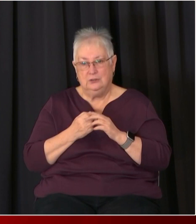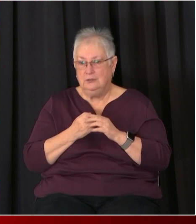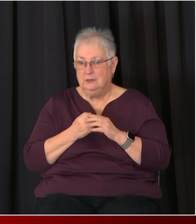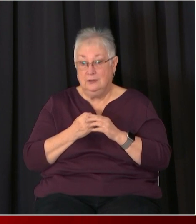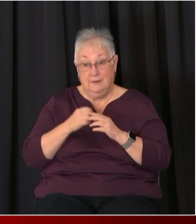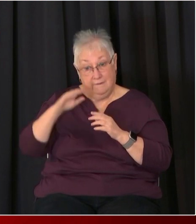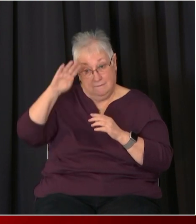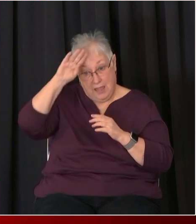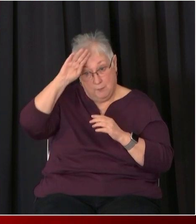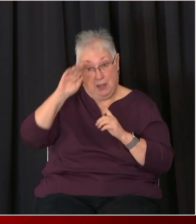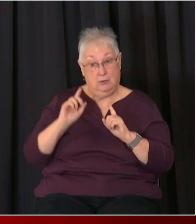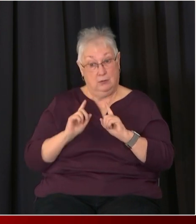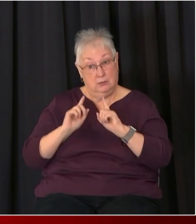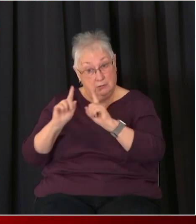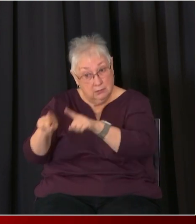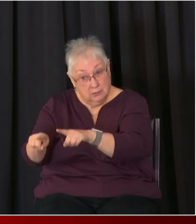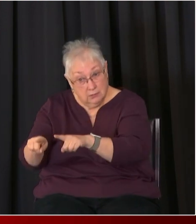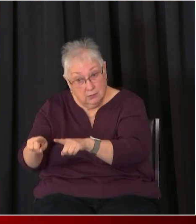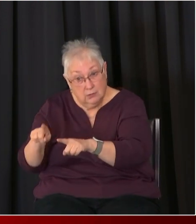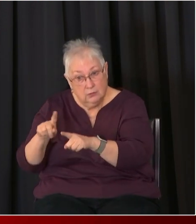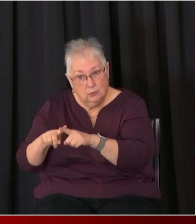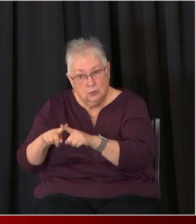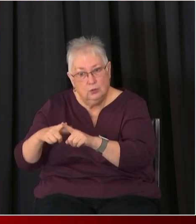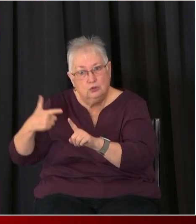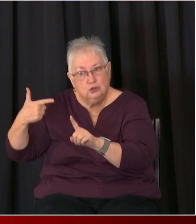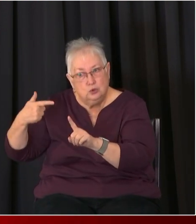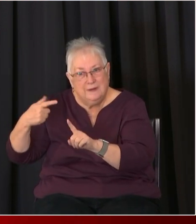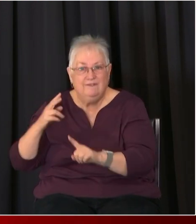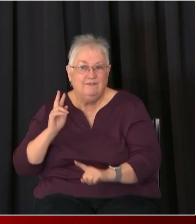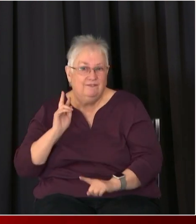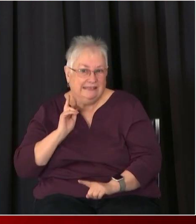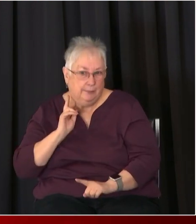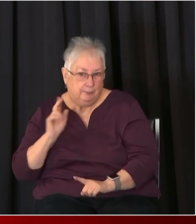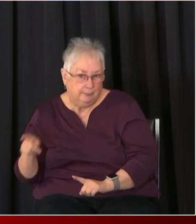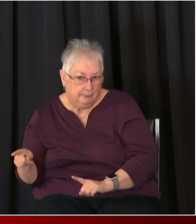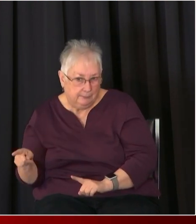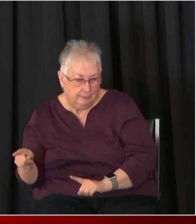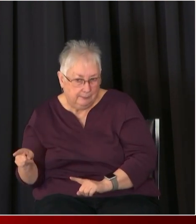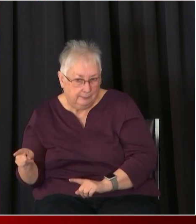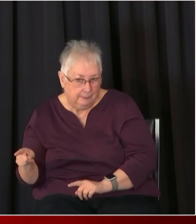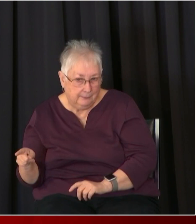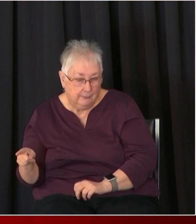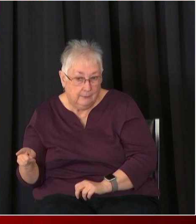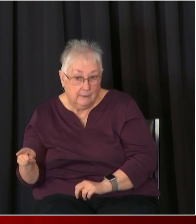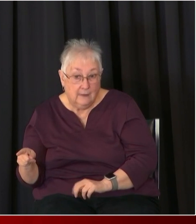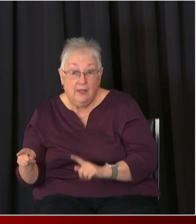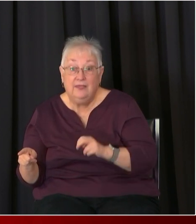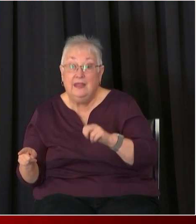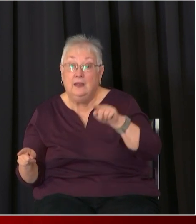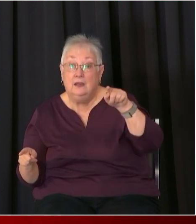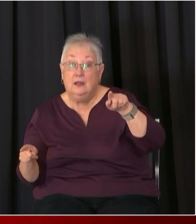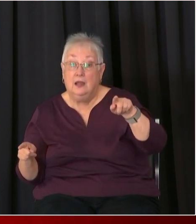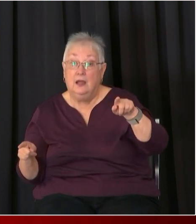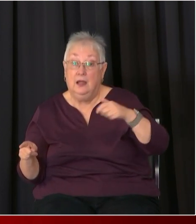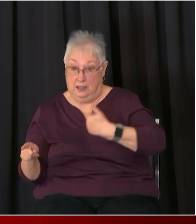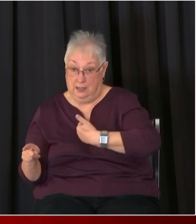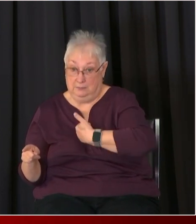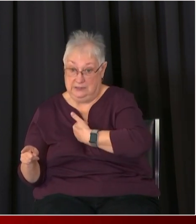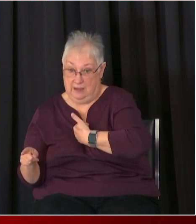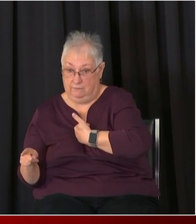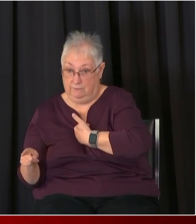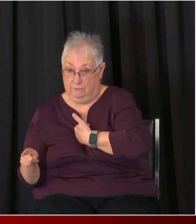responding to a shooting victim and was himself, or